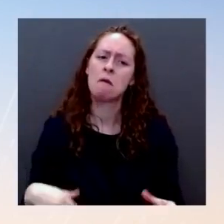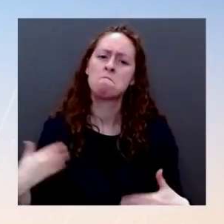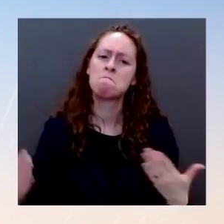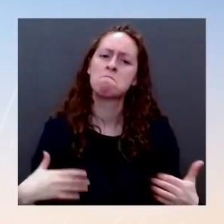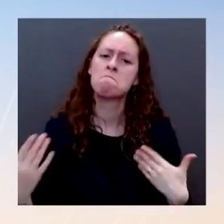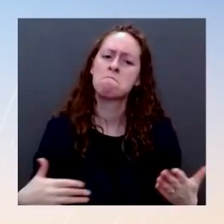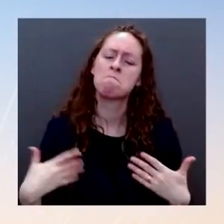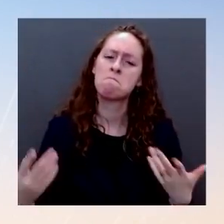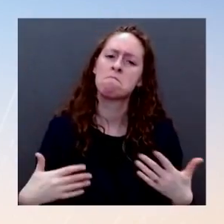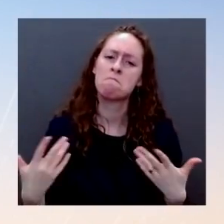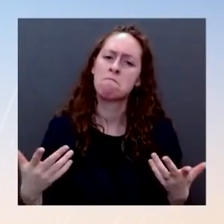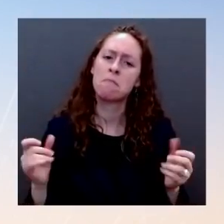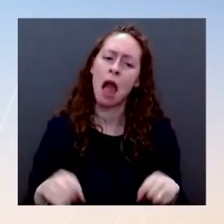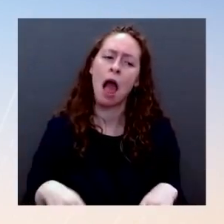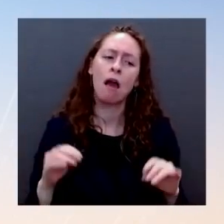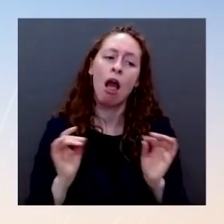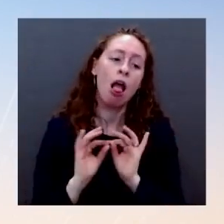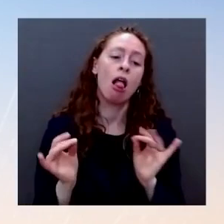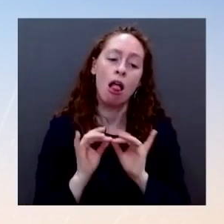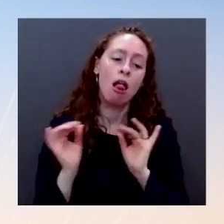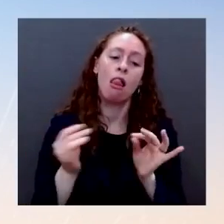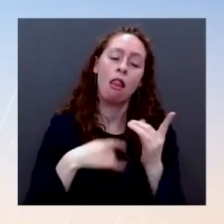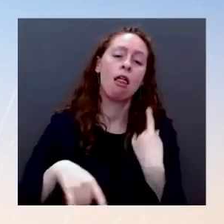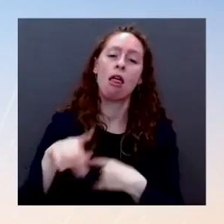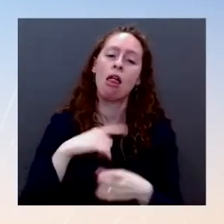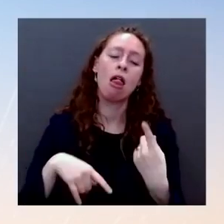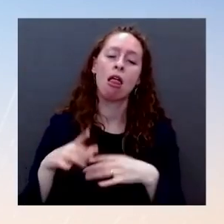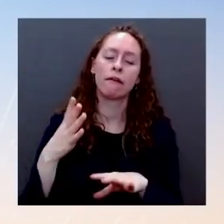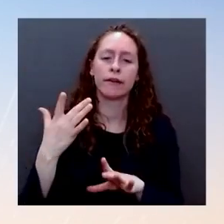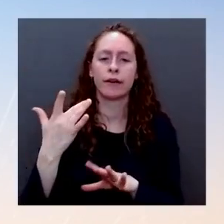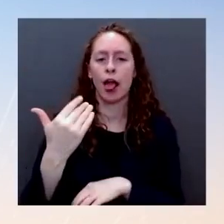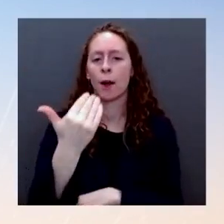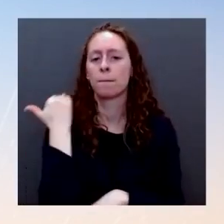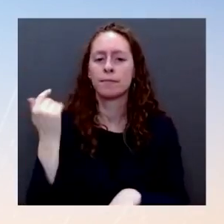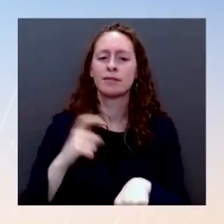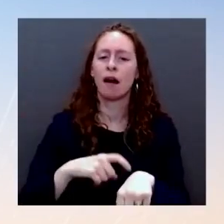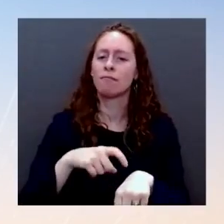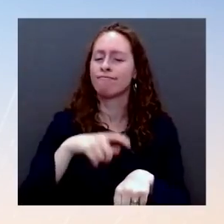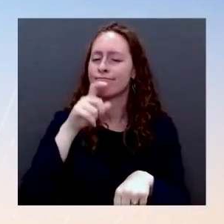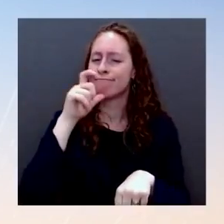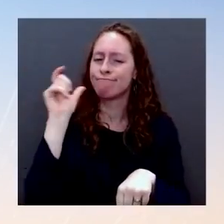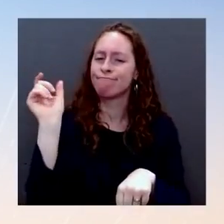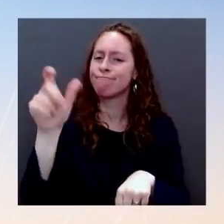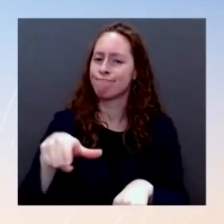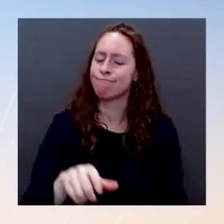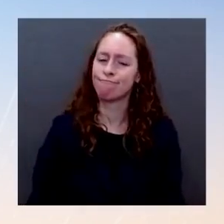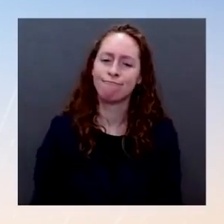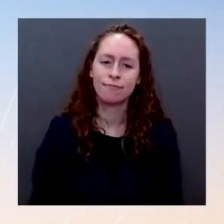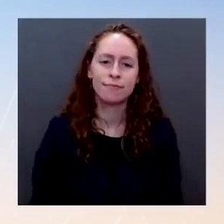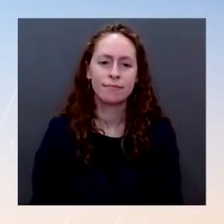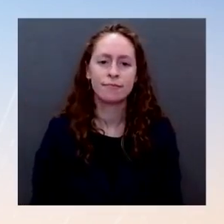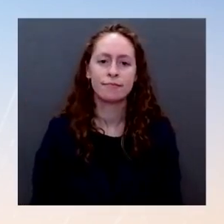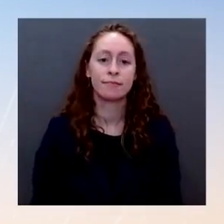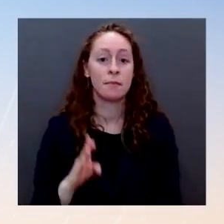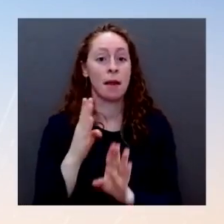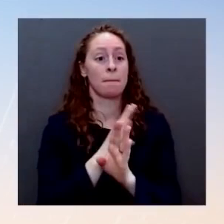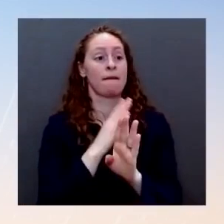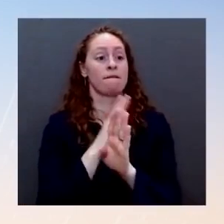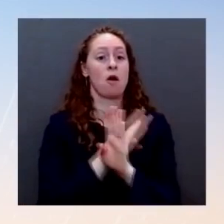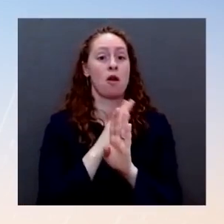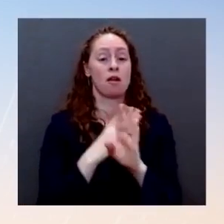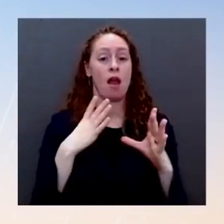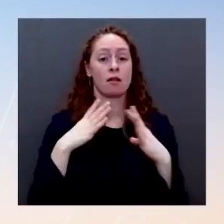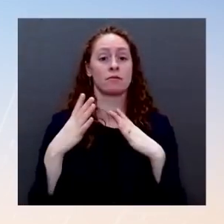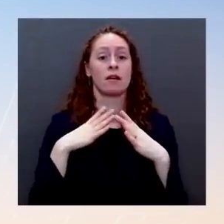the agreement that happened right before the winter holiday to move a number of nominees forward, and we're hopeful we can push more